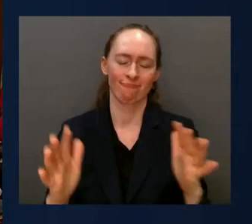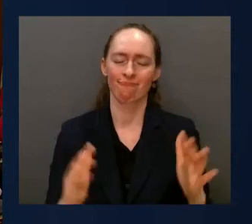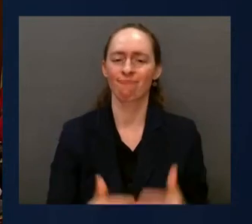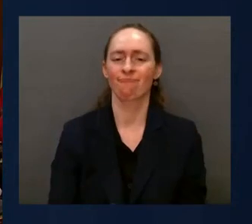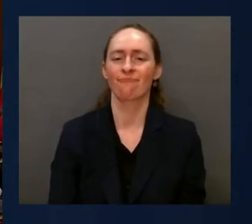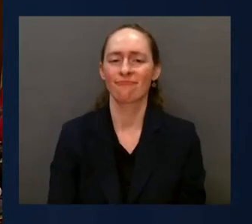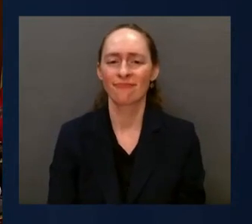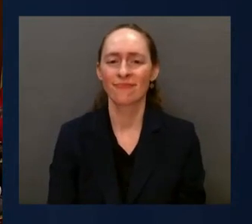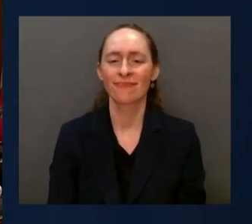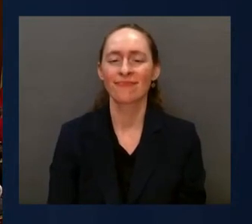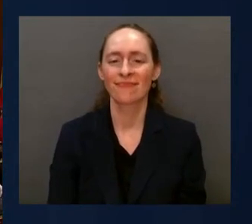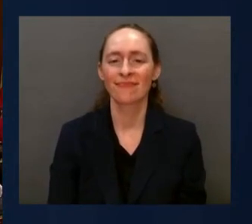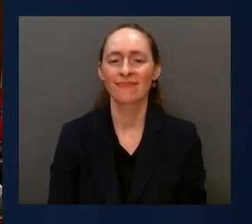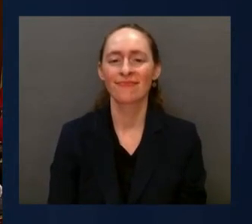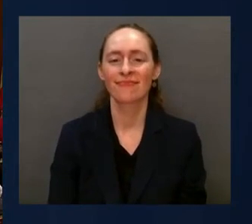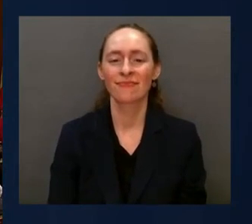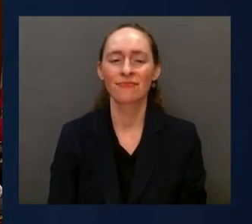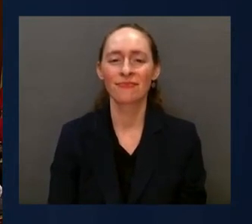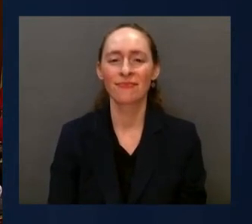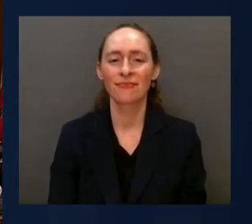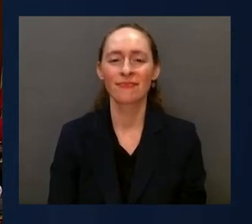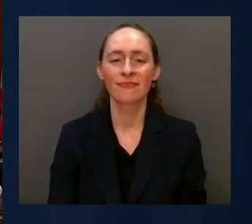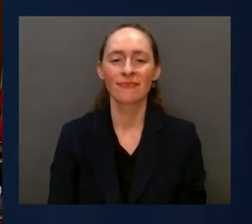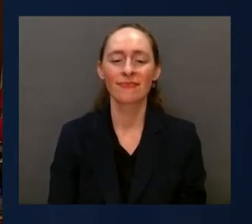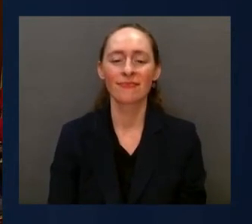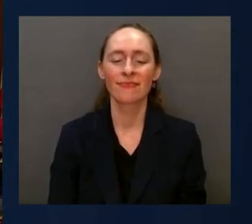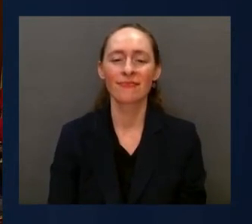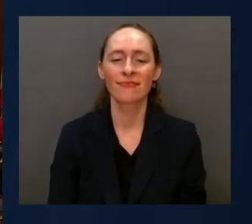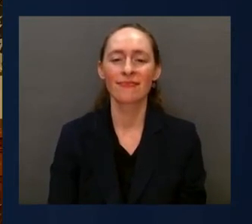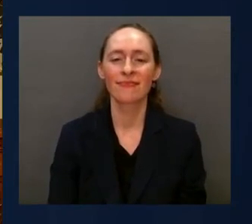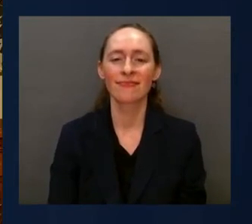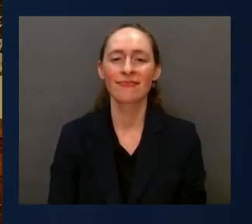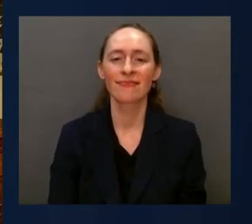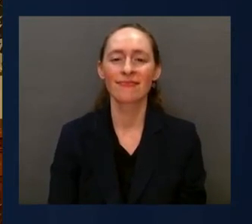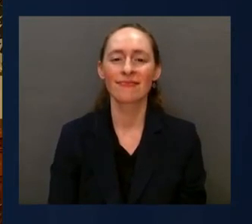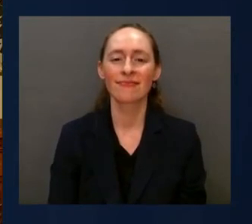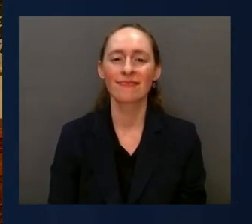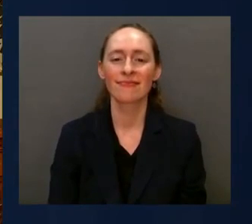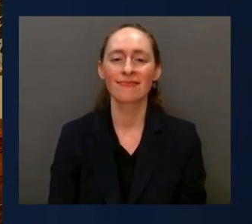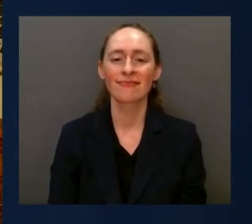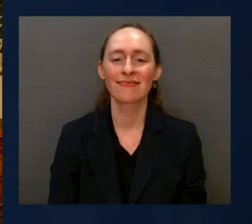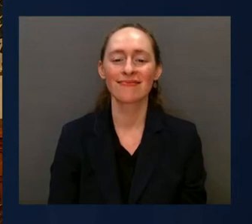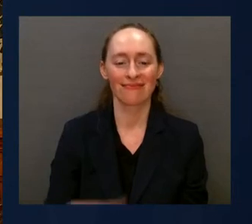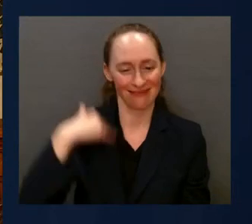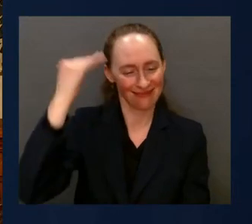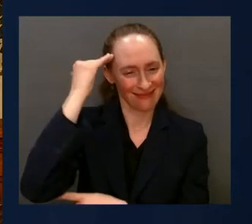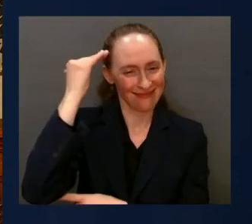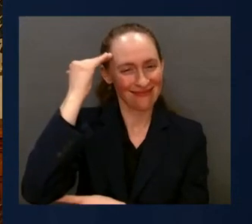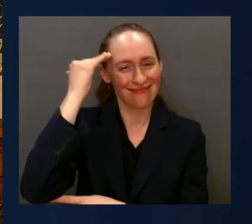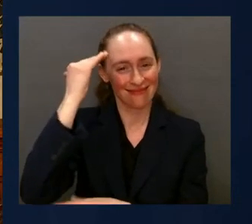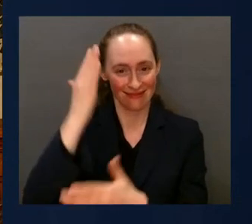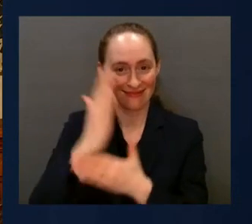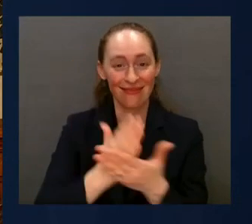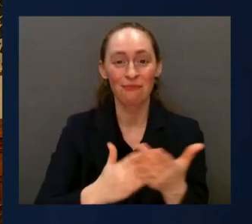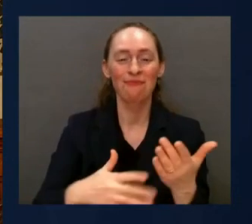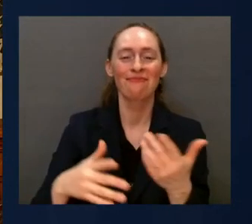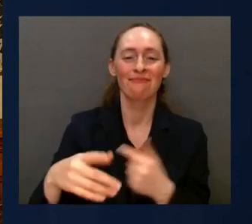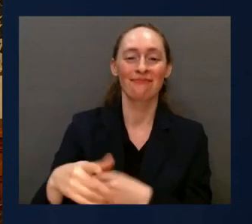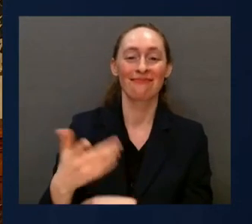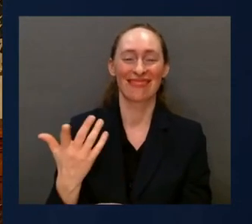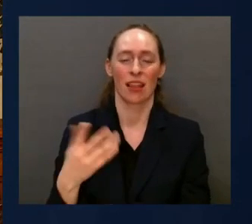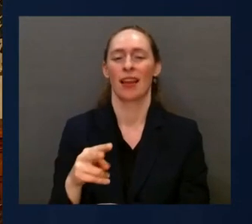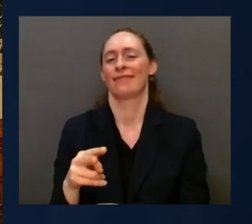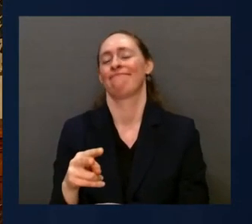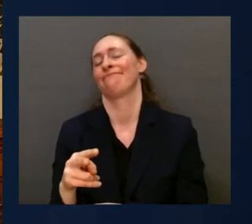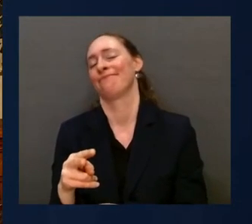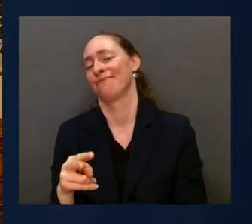I know you aren't enthusiastic about that, but think about it. Think about it. Have you noticed